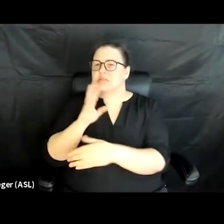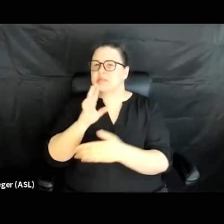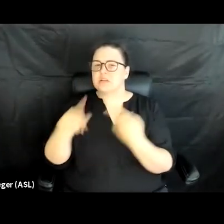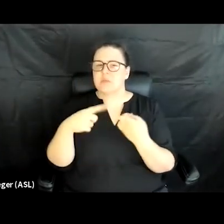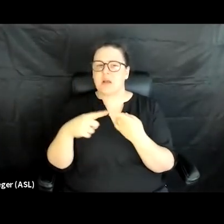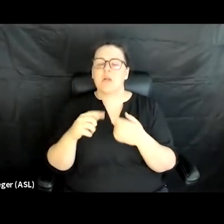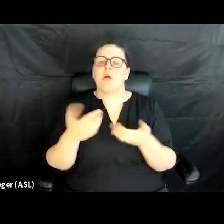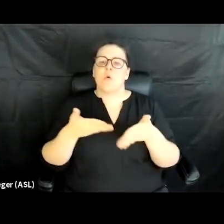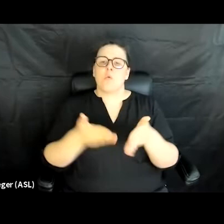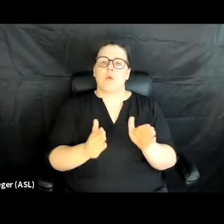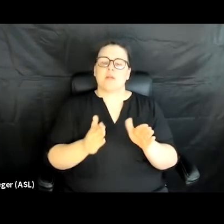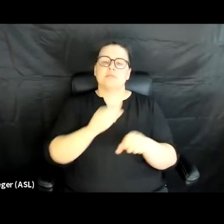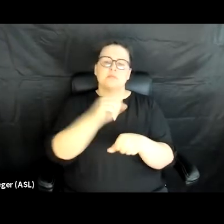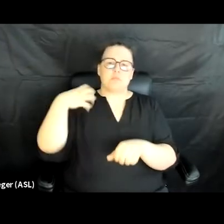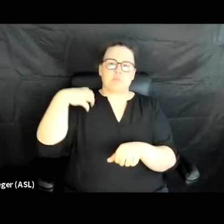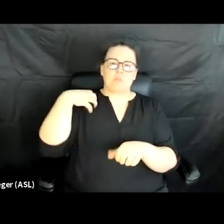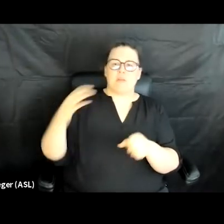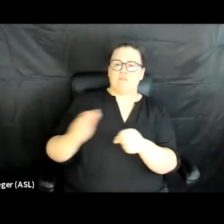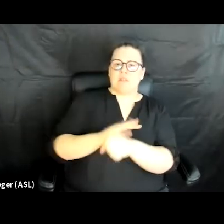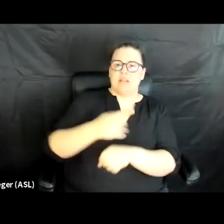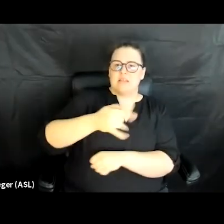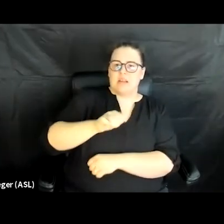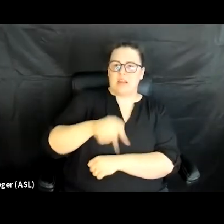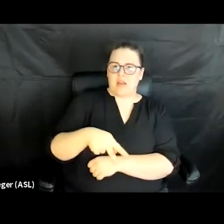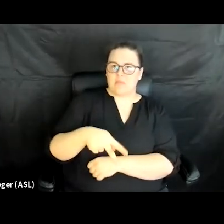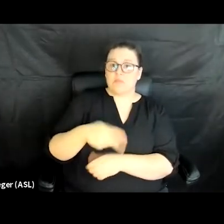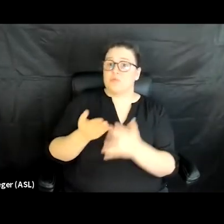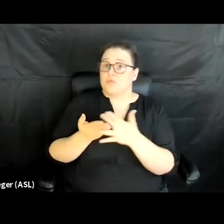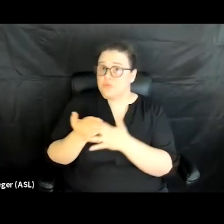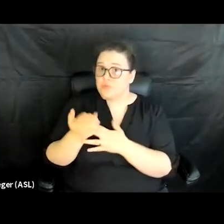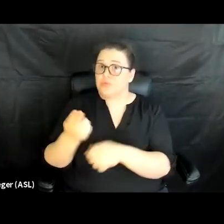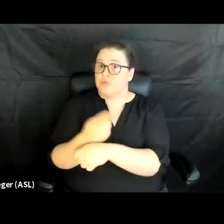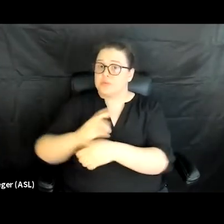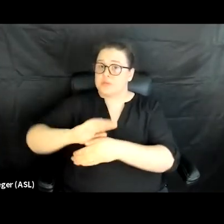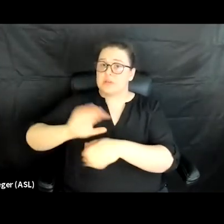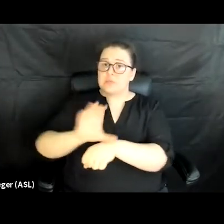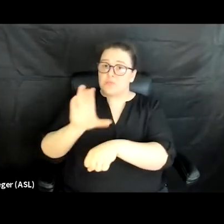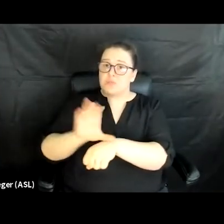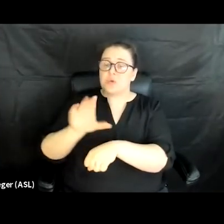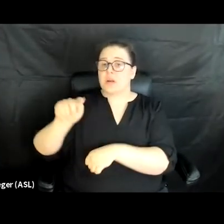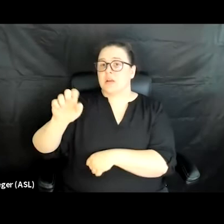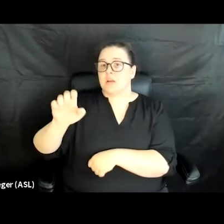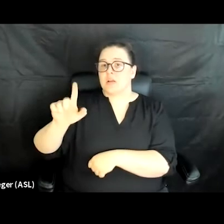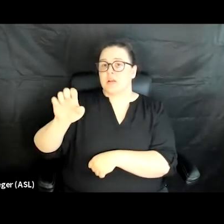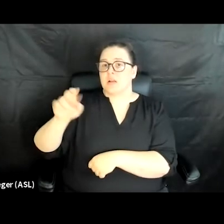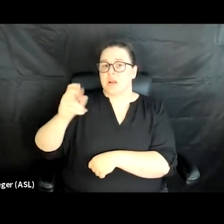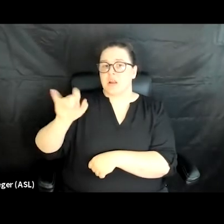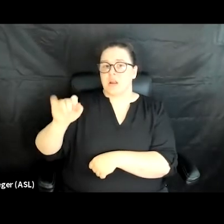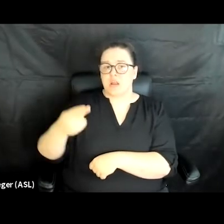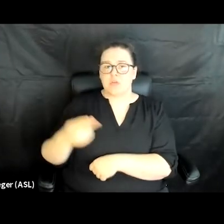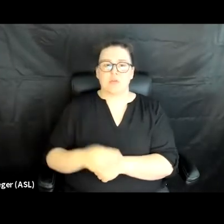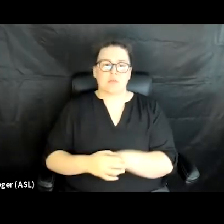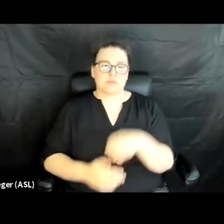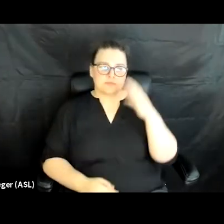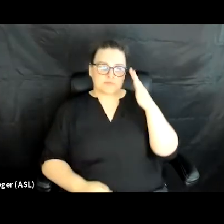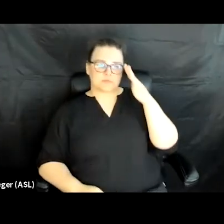year was through telehealth. And this orange line jutting up into space here is the